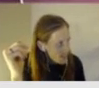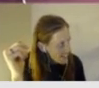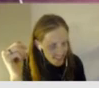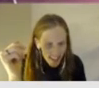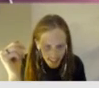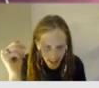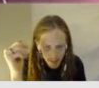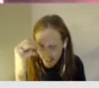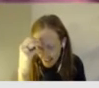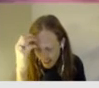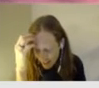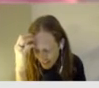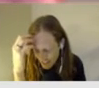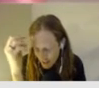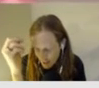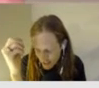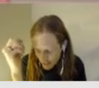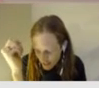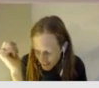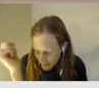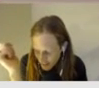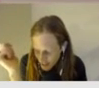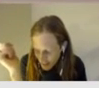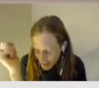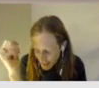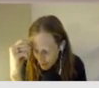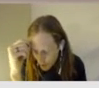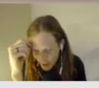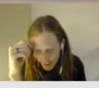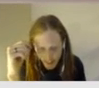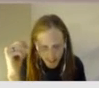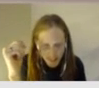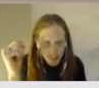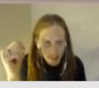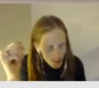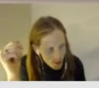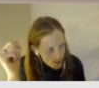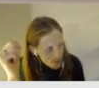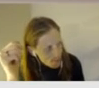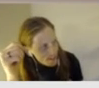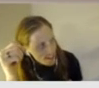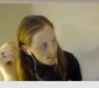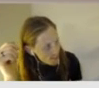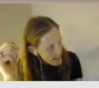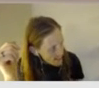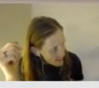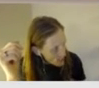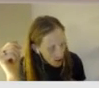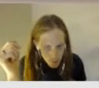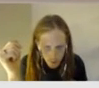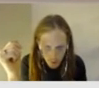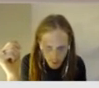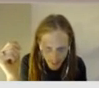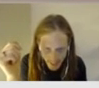of aesthetically, I mean, all these other cameras are starting to get more, they're going through the period of, I think, that